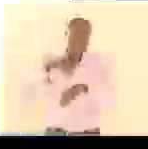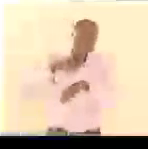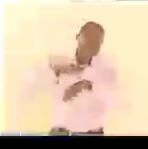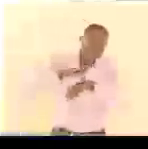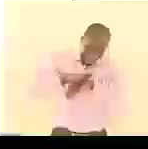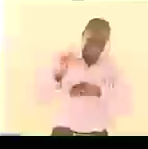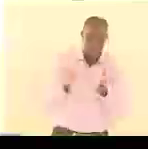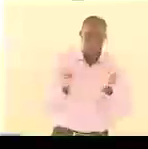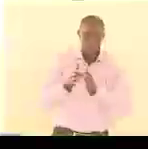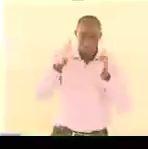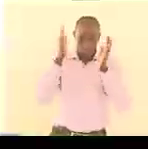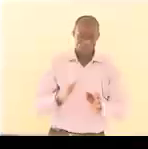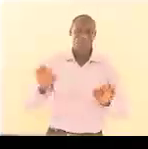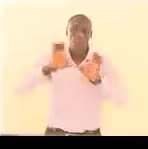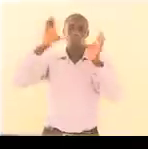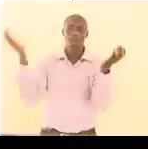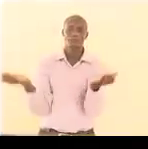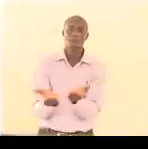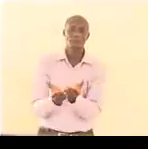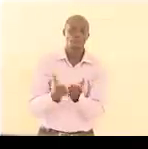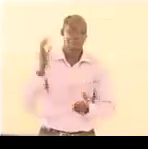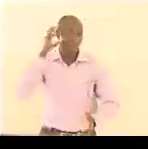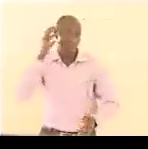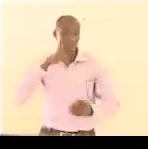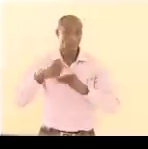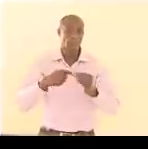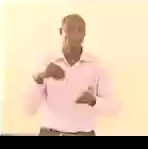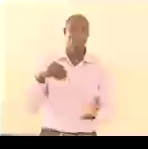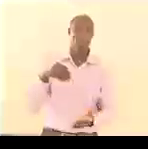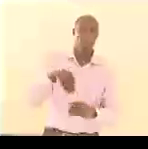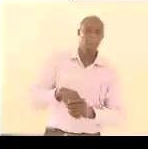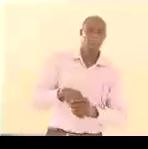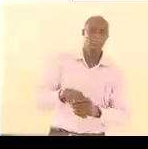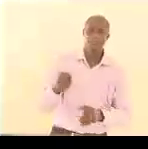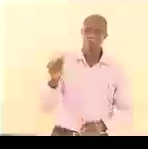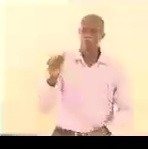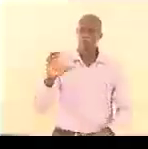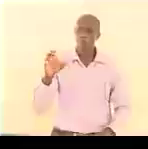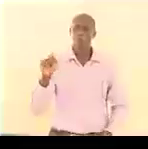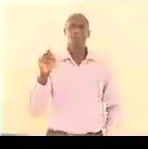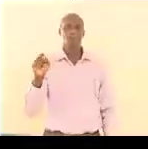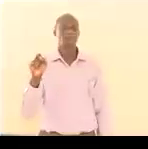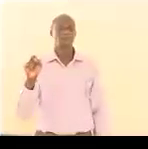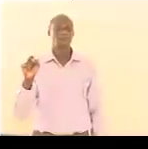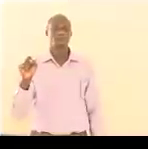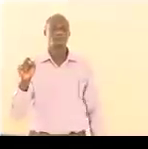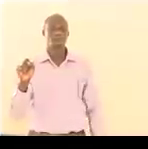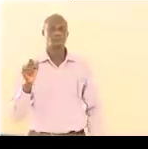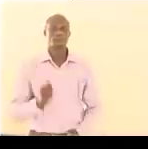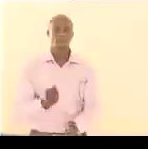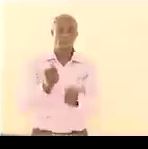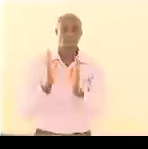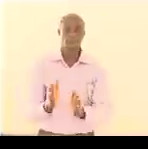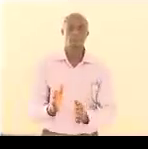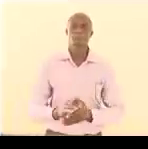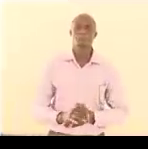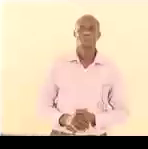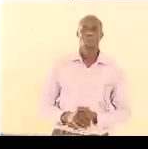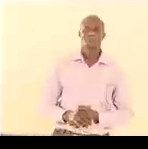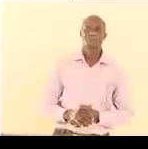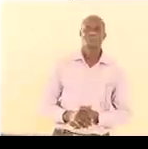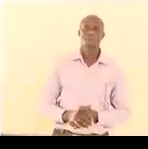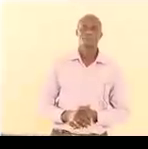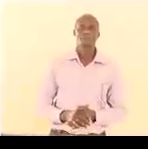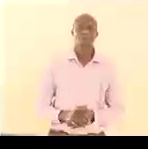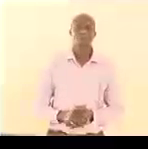The early Christian community that we hear about in Acts of Apostles.